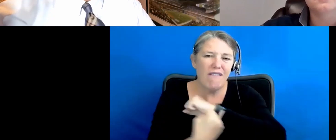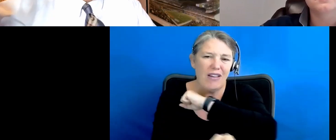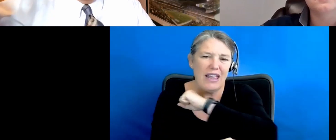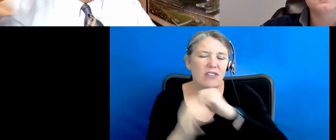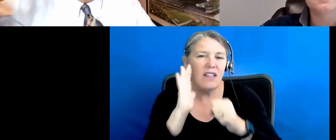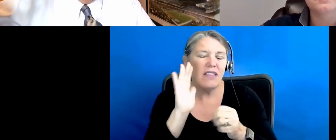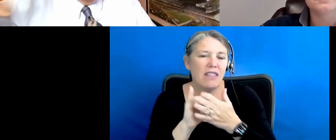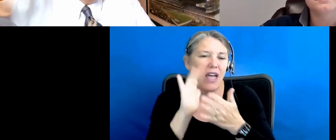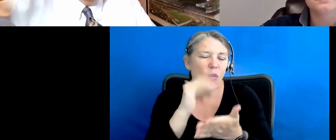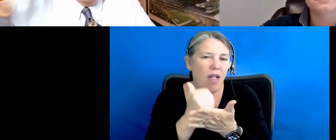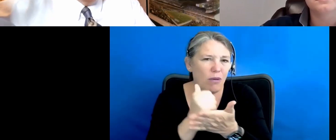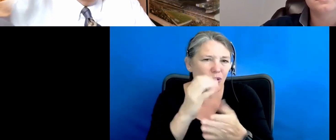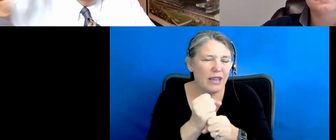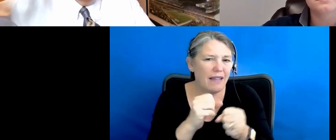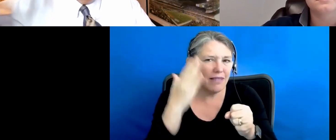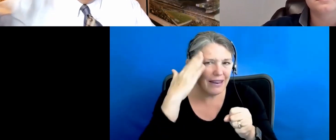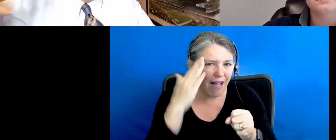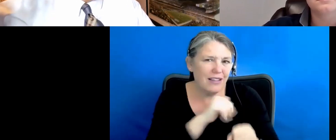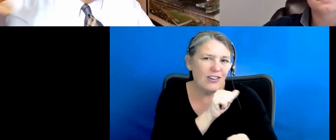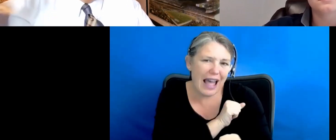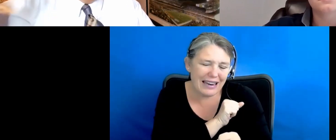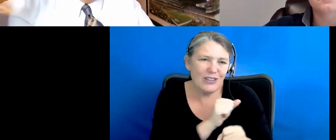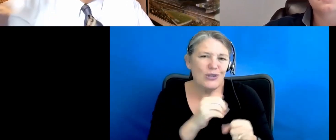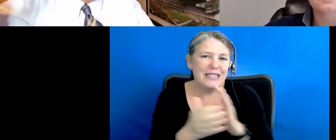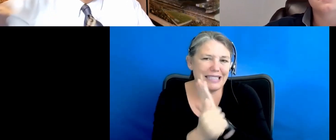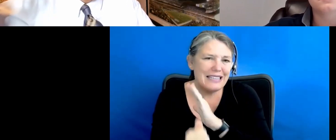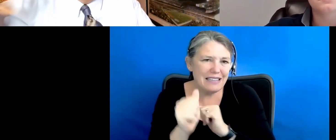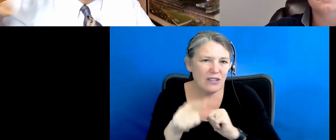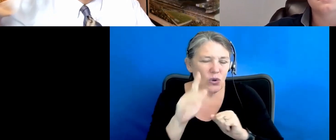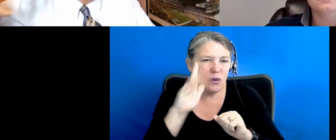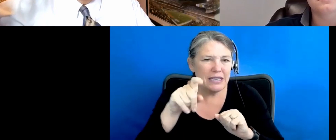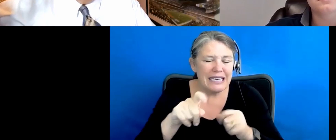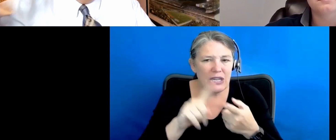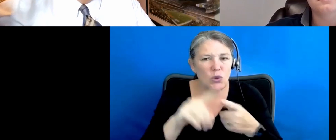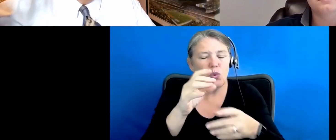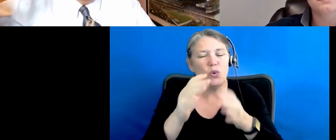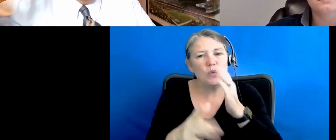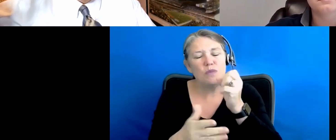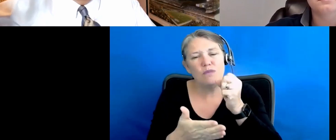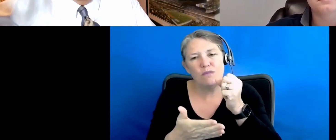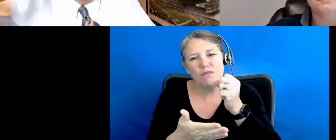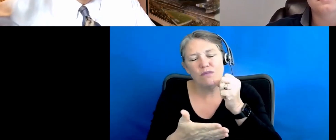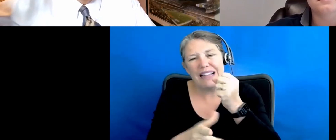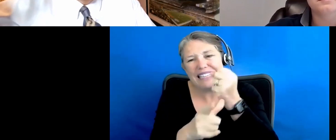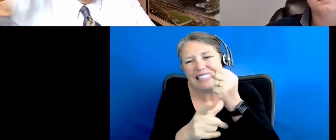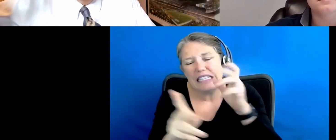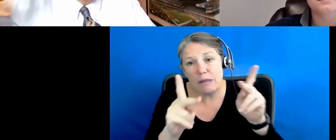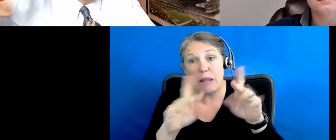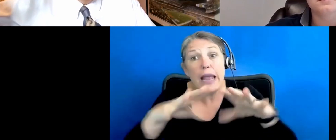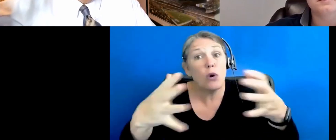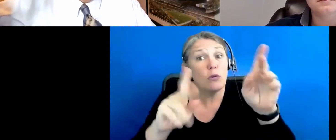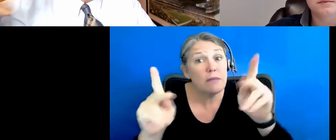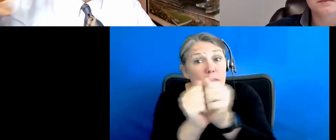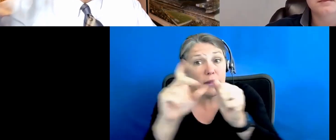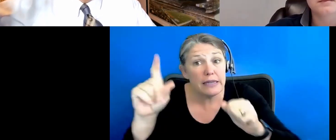professional understanding, the knowledge, the attitude, and the skills that you're going to need to assist individuals and groups of individuals with